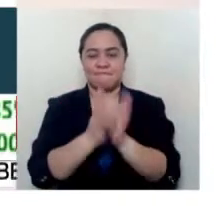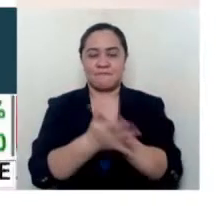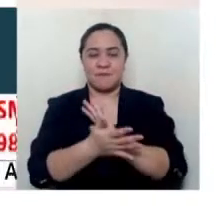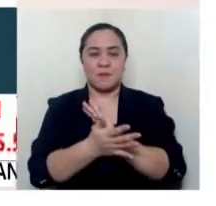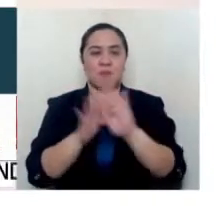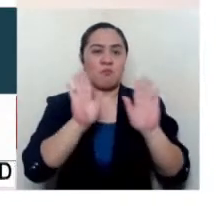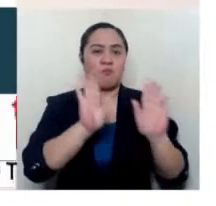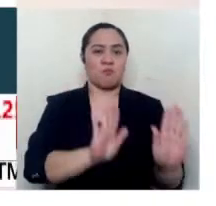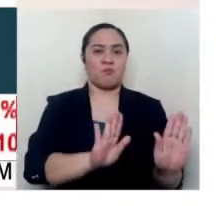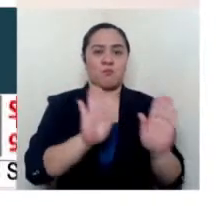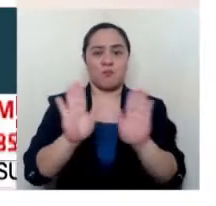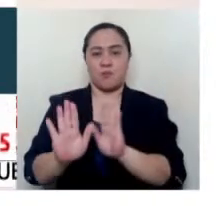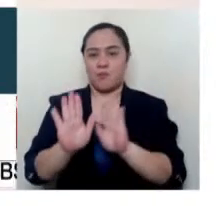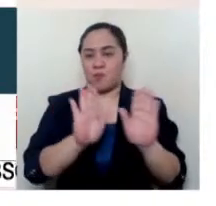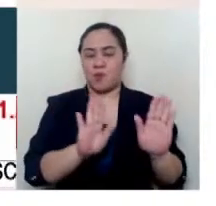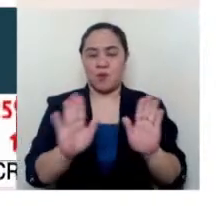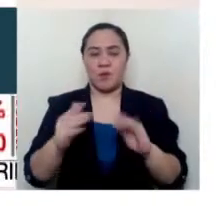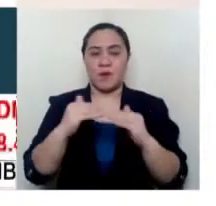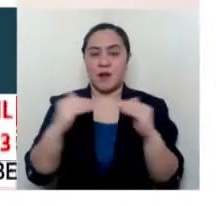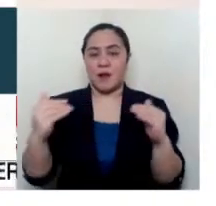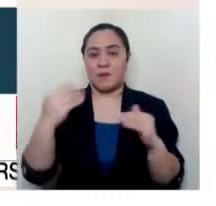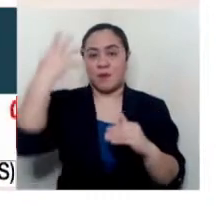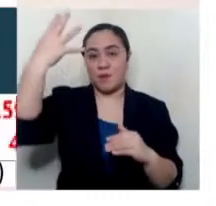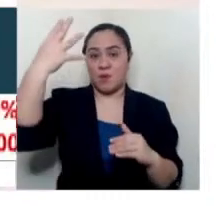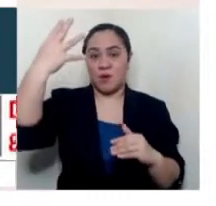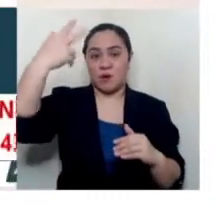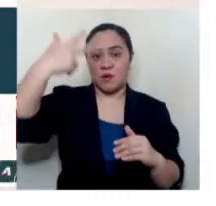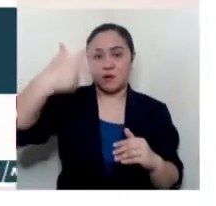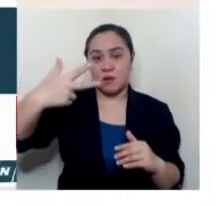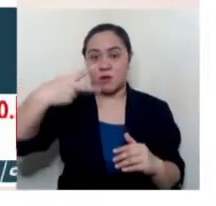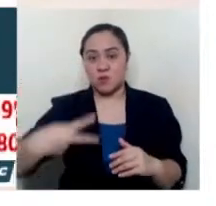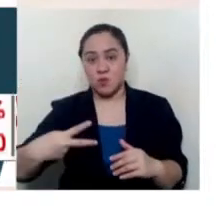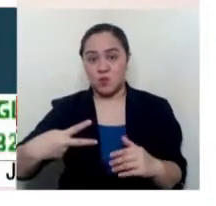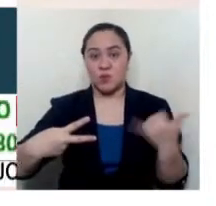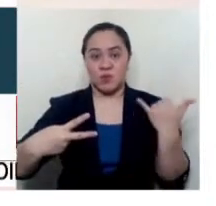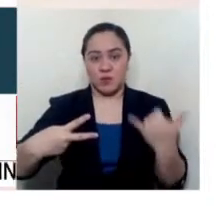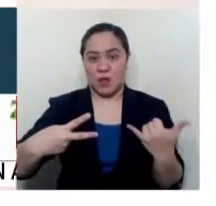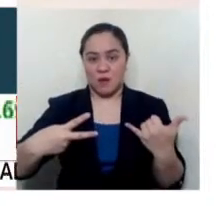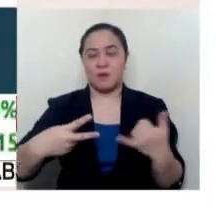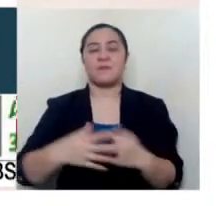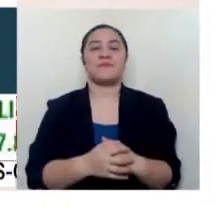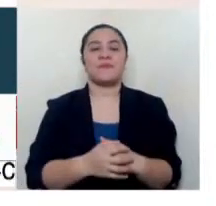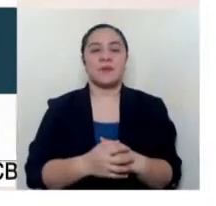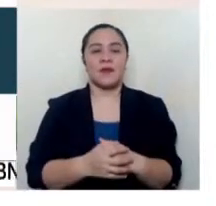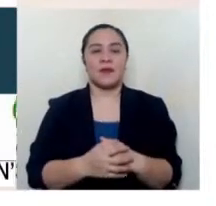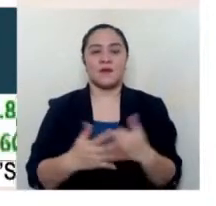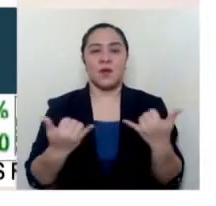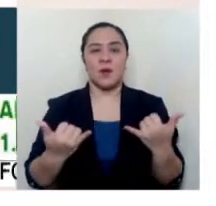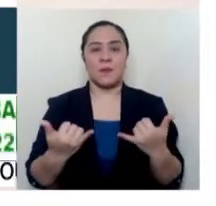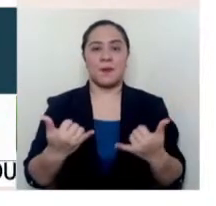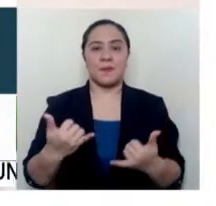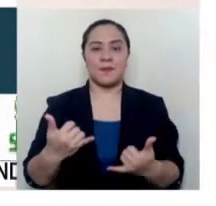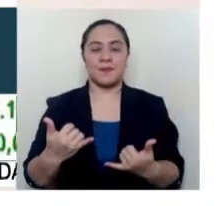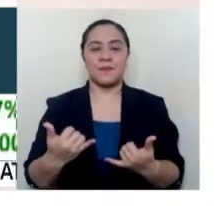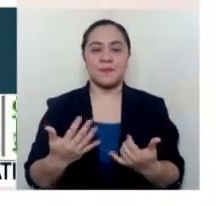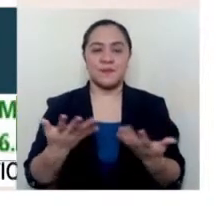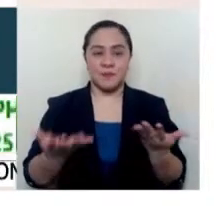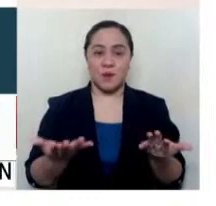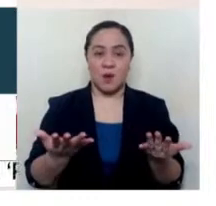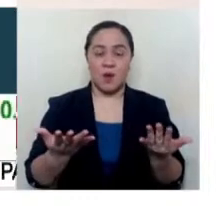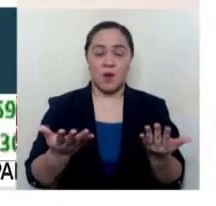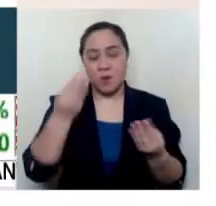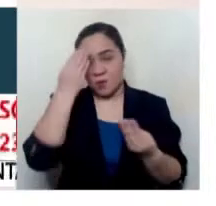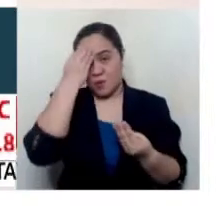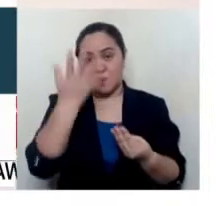relaxed from alert level 4 to 3. And then now we are at alert level 2. No, so we just want